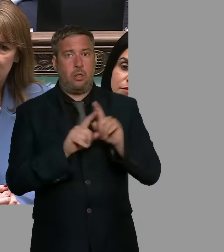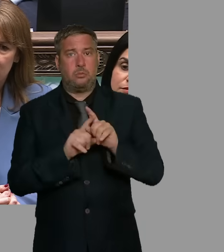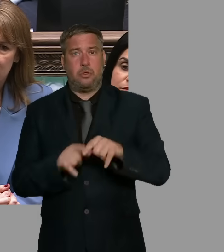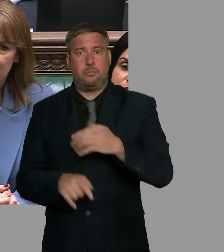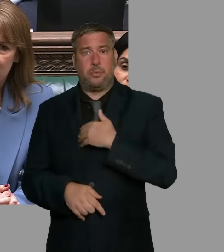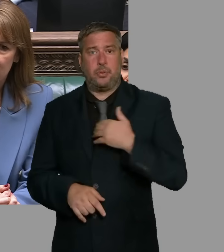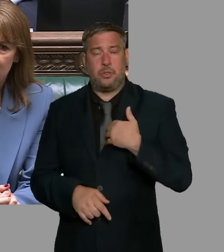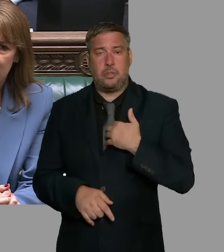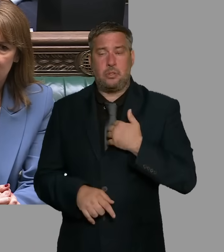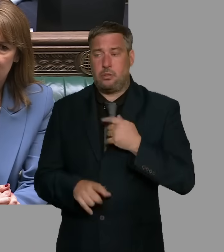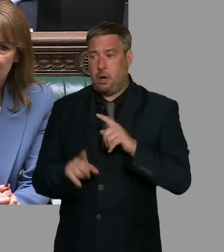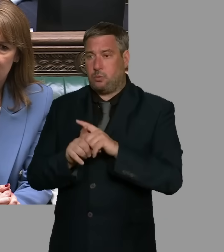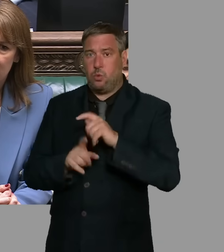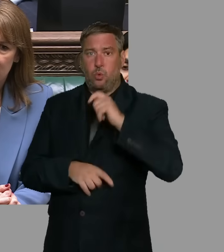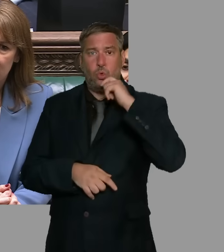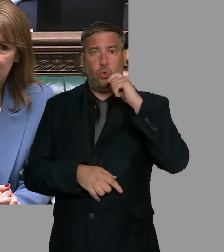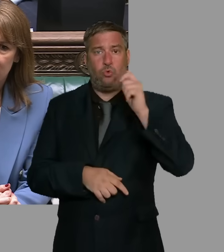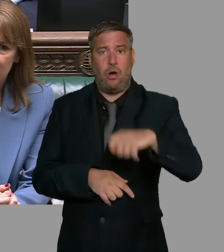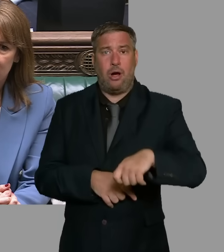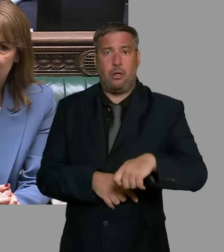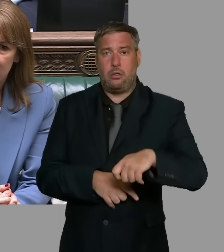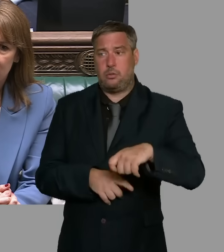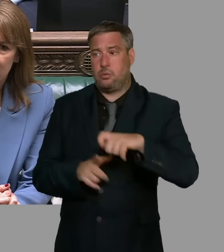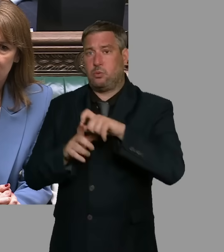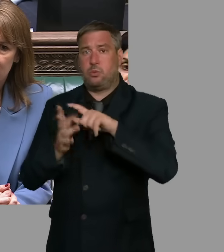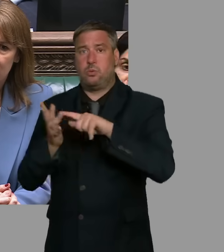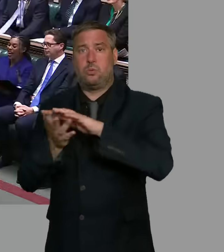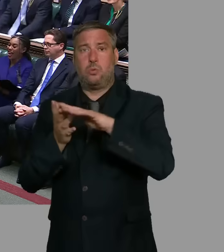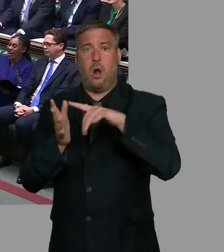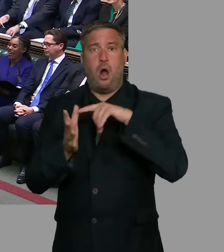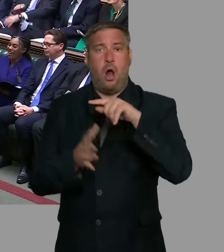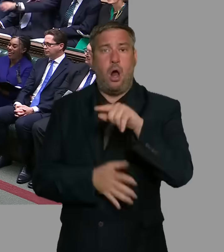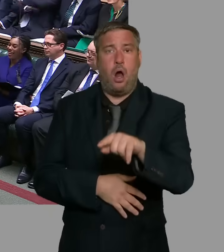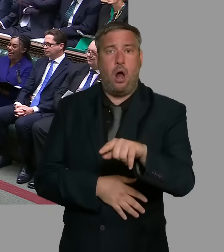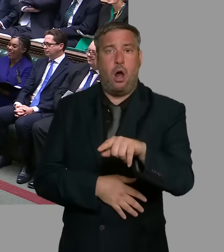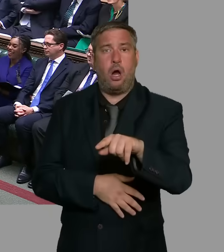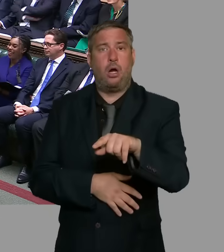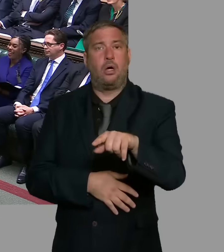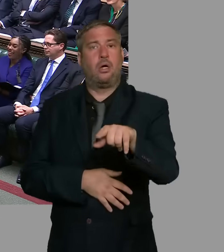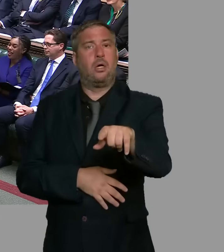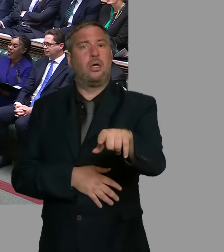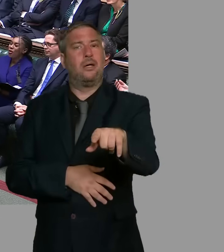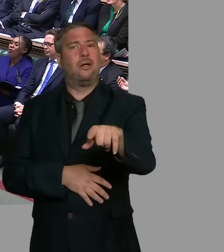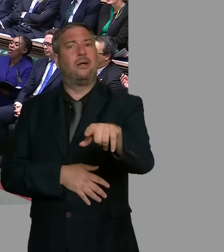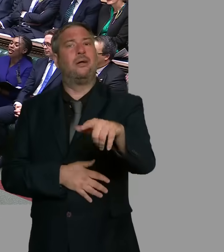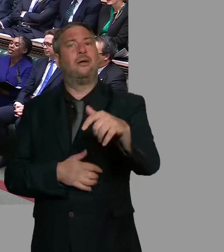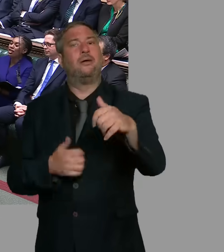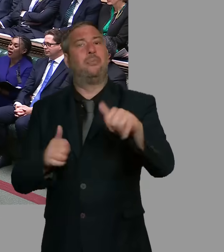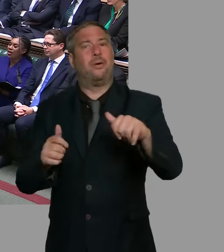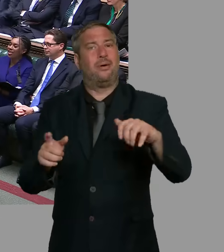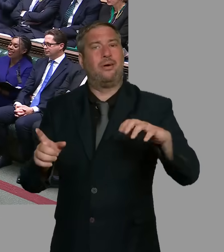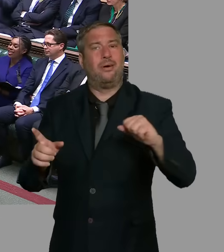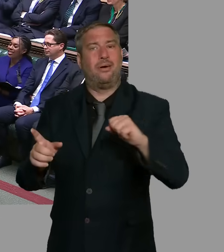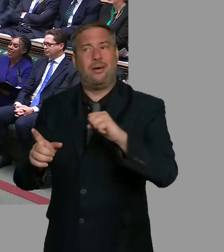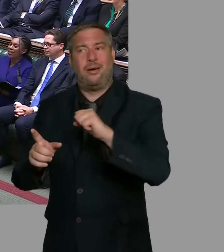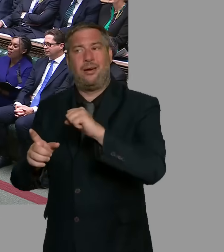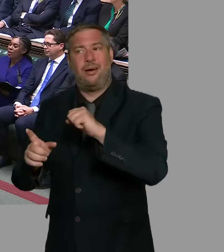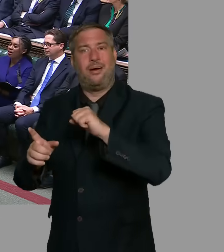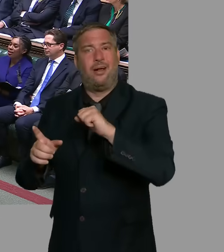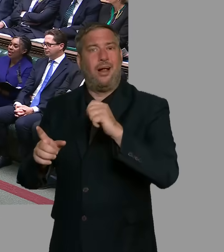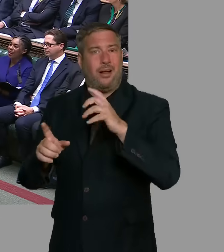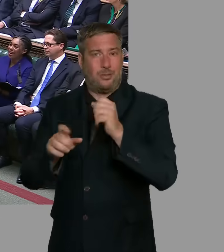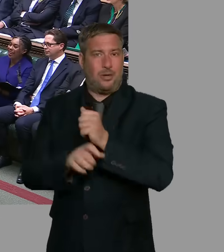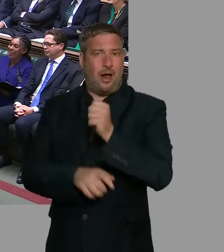last week about the Deputy Prime Minister. In the meantime, Mr. Speaker, we have been opened up a